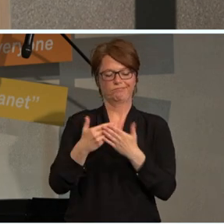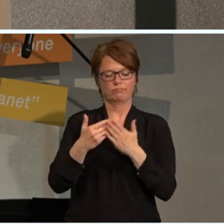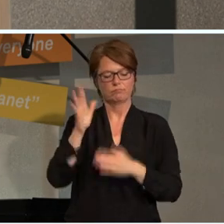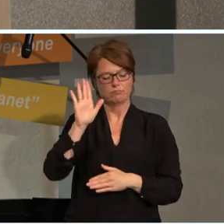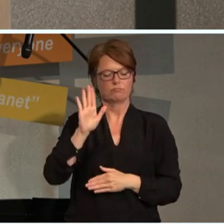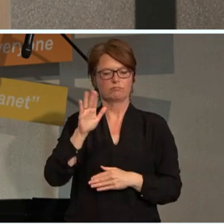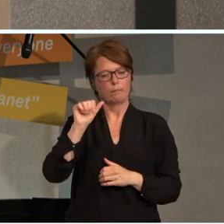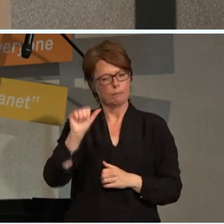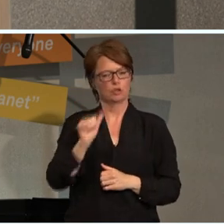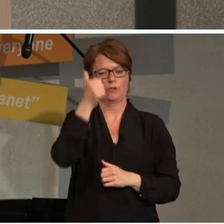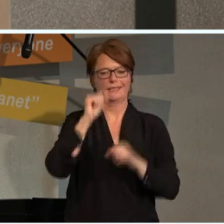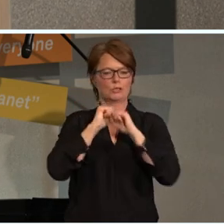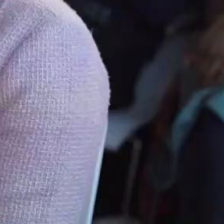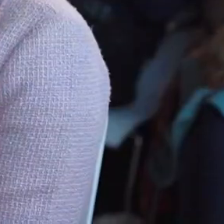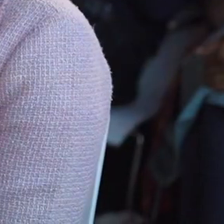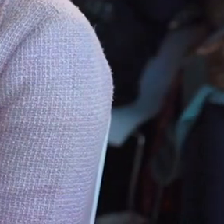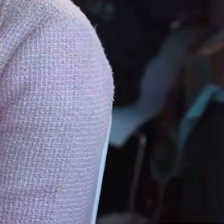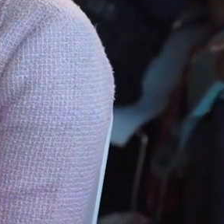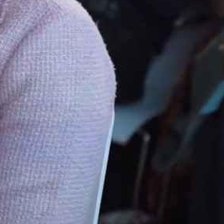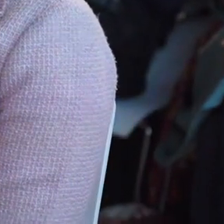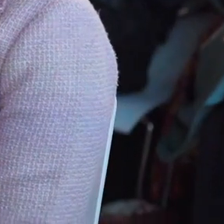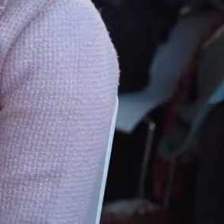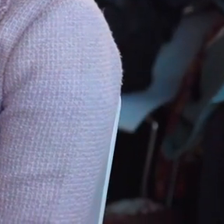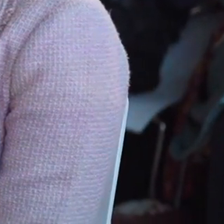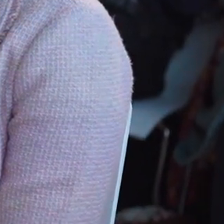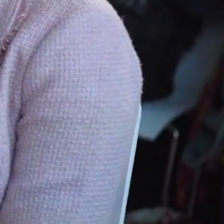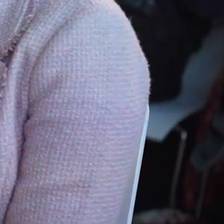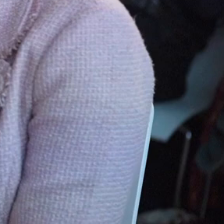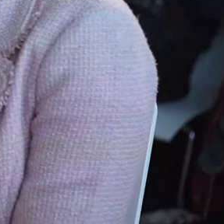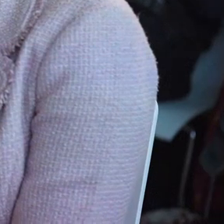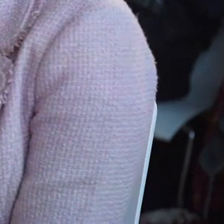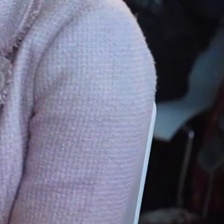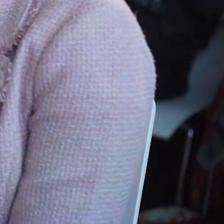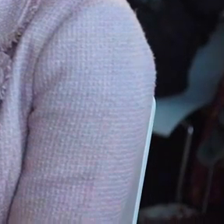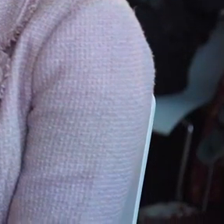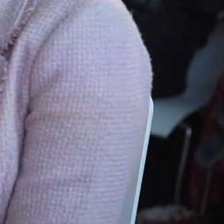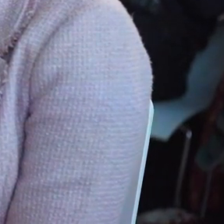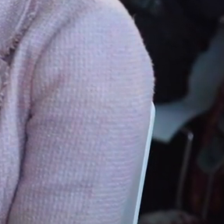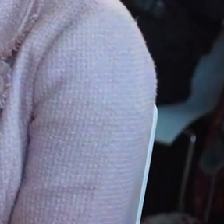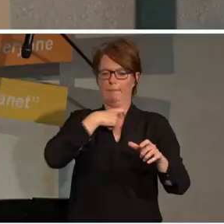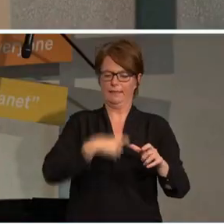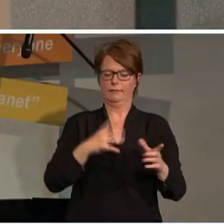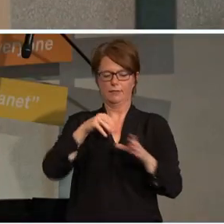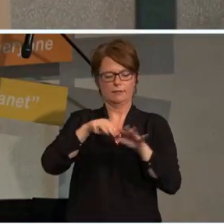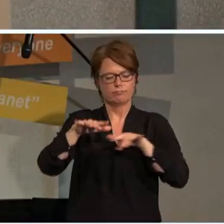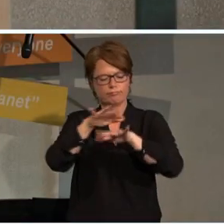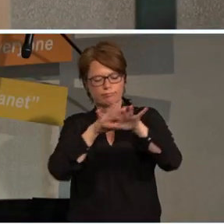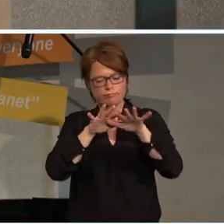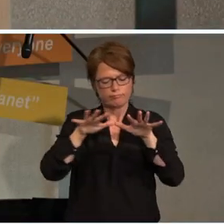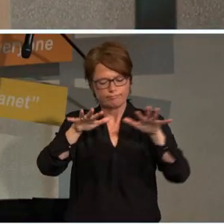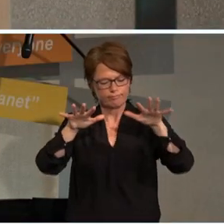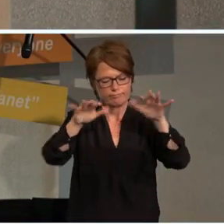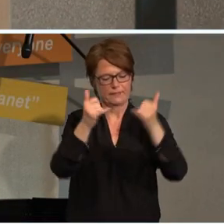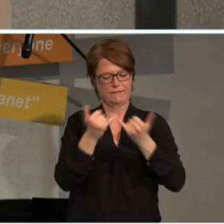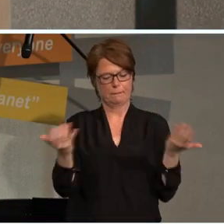population control. But let's not forget, white supremacy and its power dynamics of exclusion and